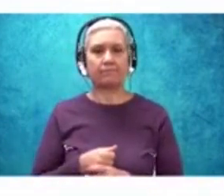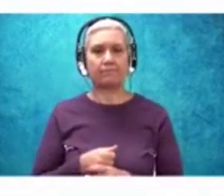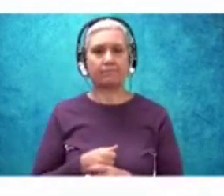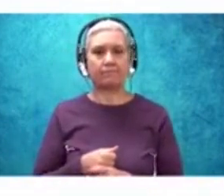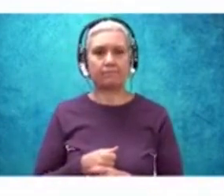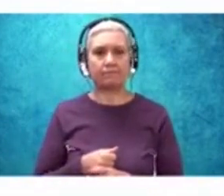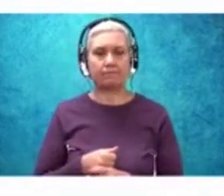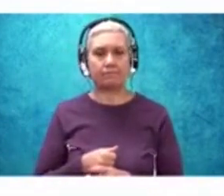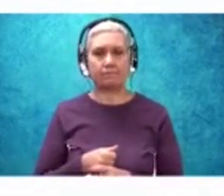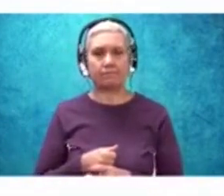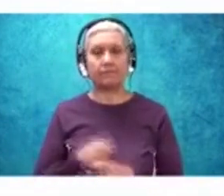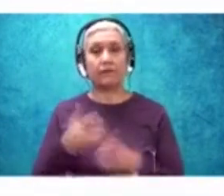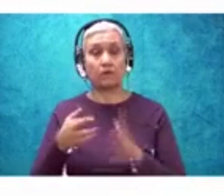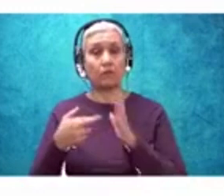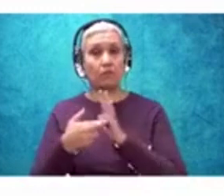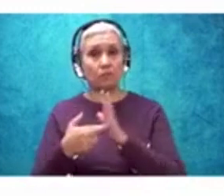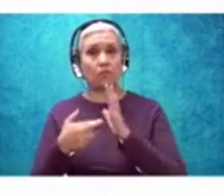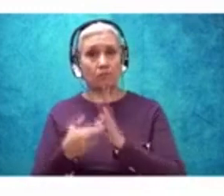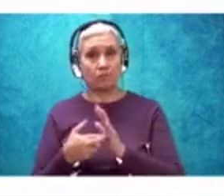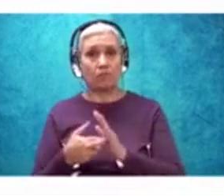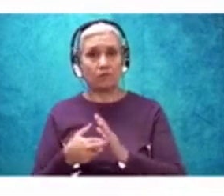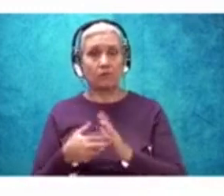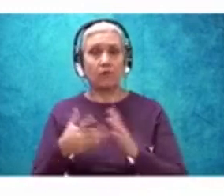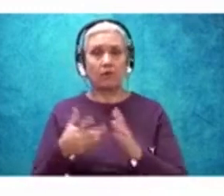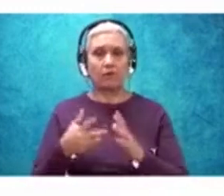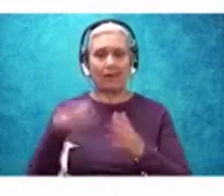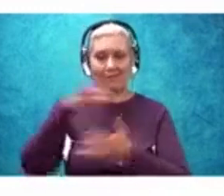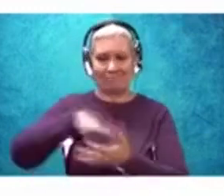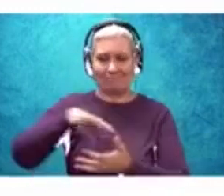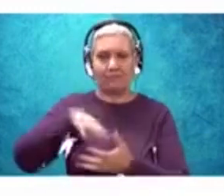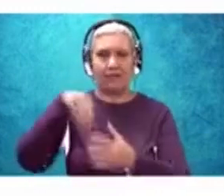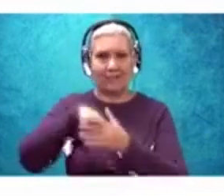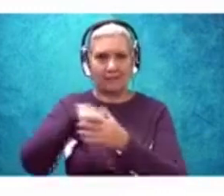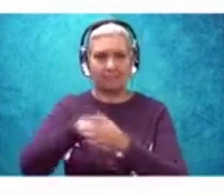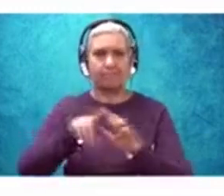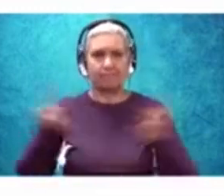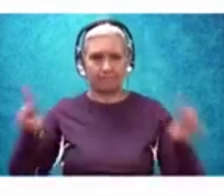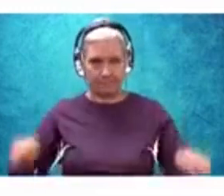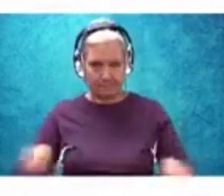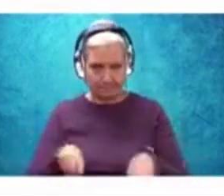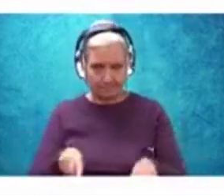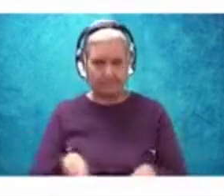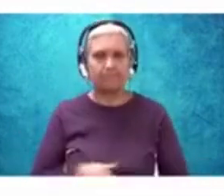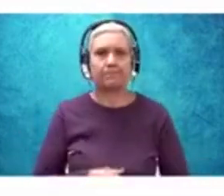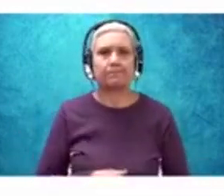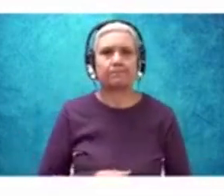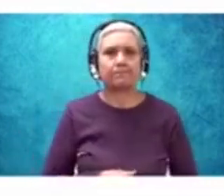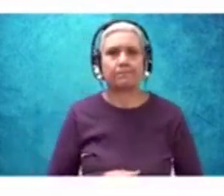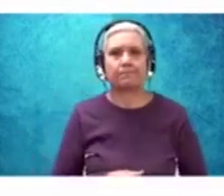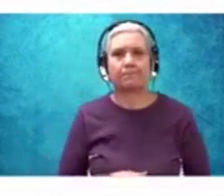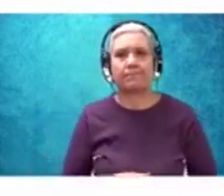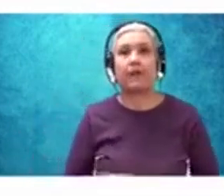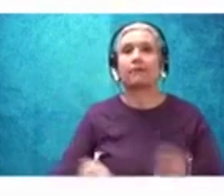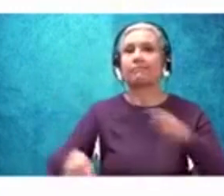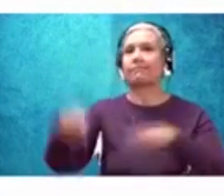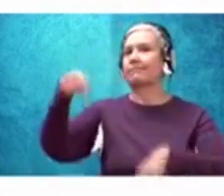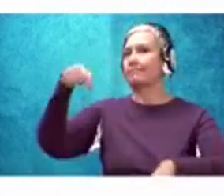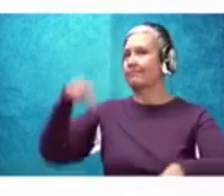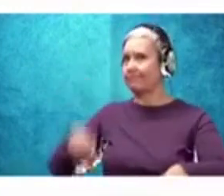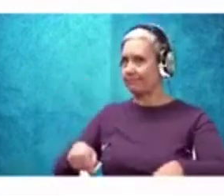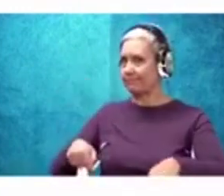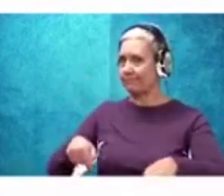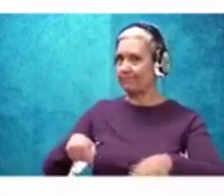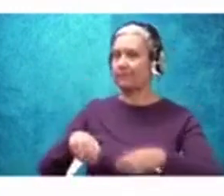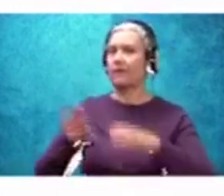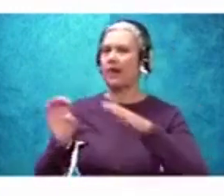order to represent that inner area. Okay, so again, taking another step back,